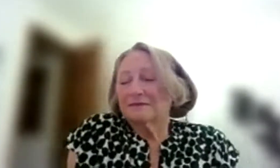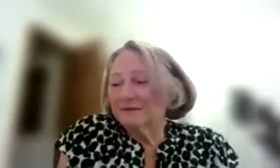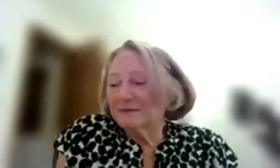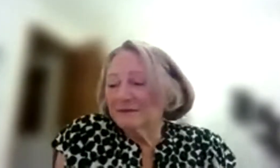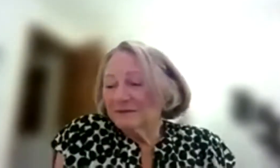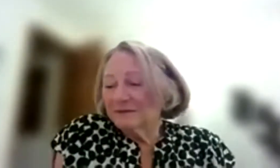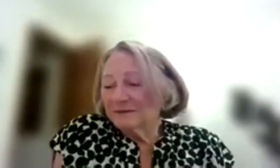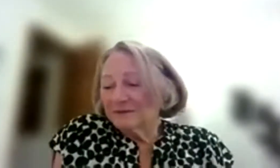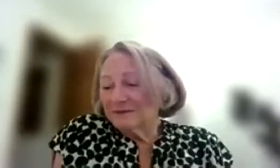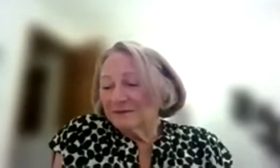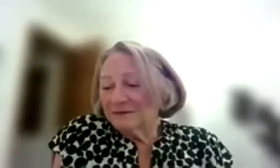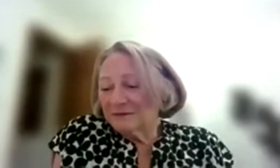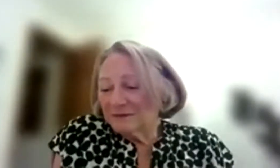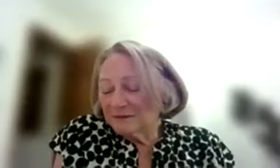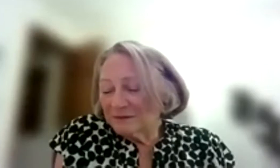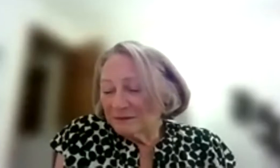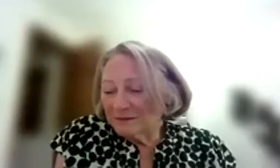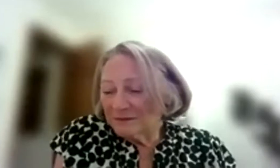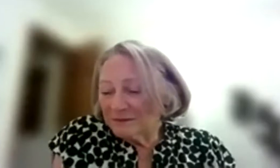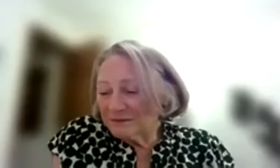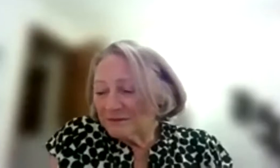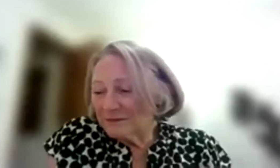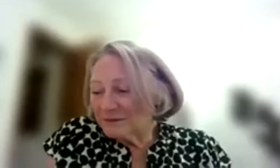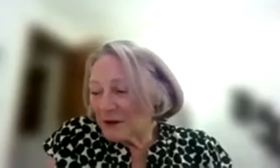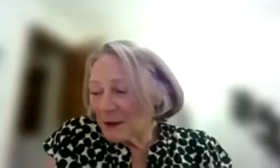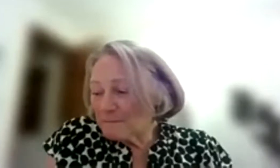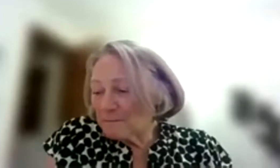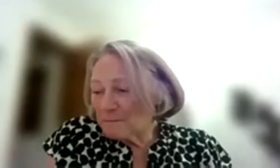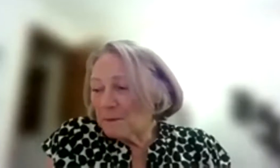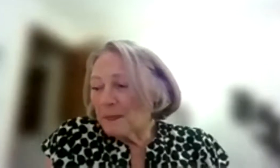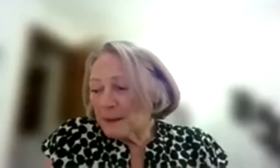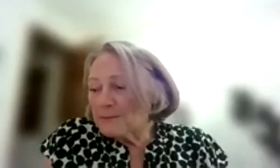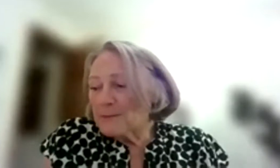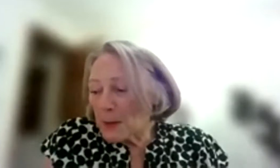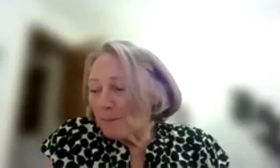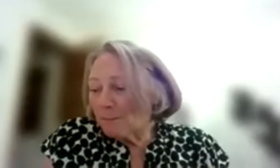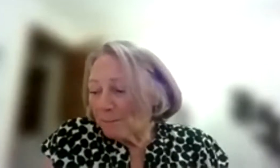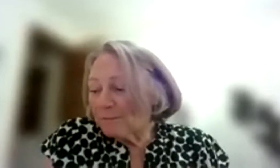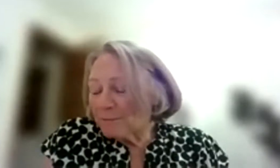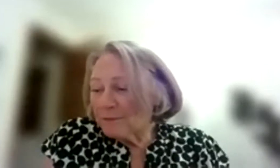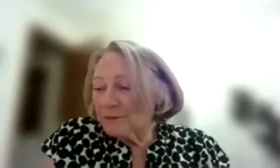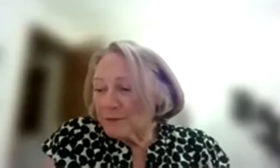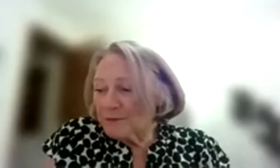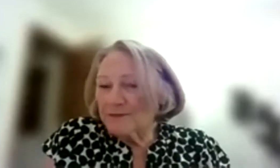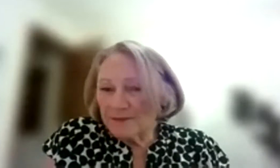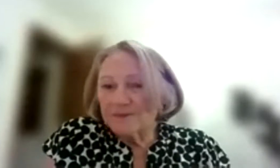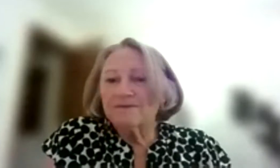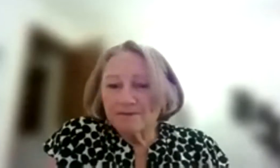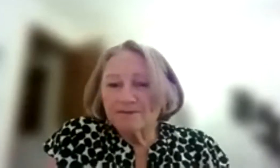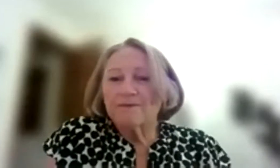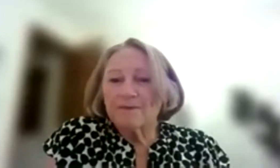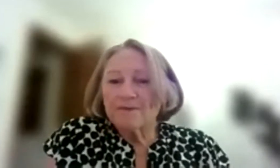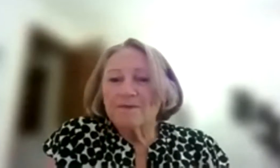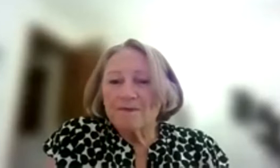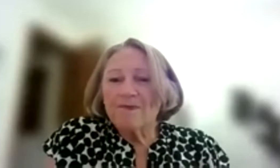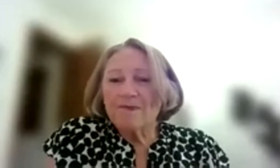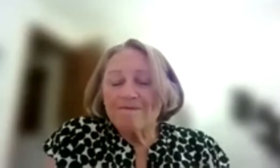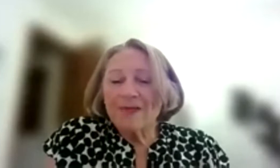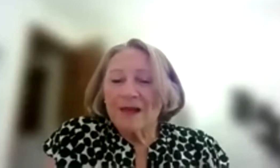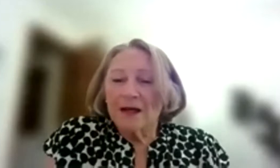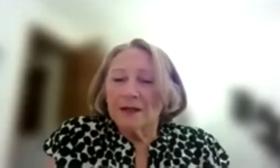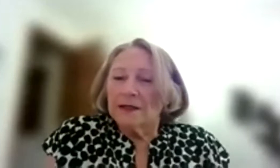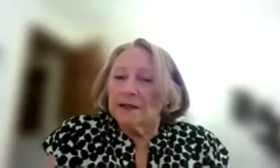help and what is our budget. So we have to kind of compare apples